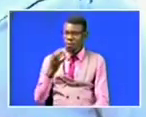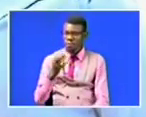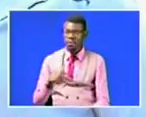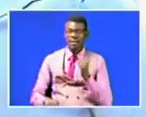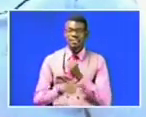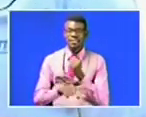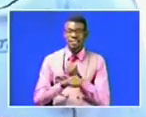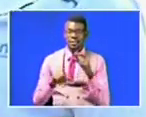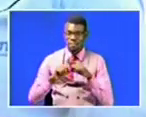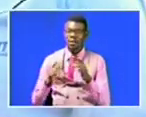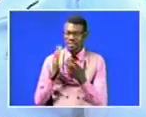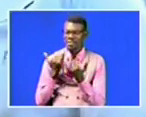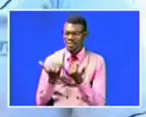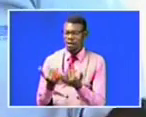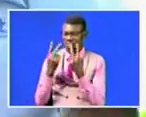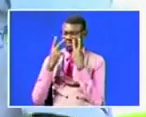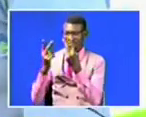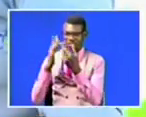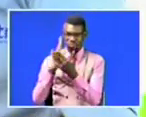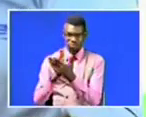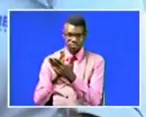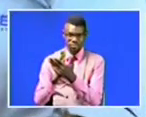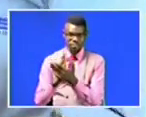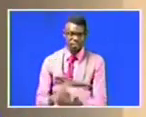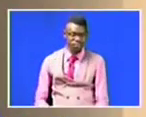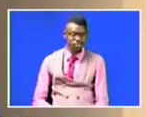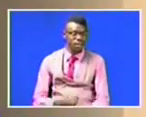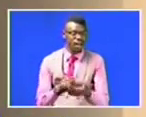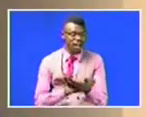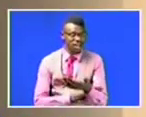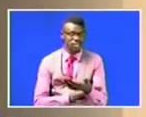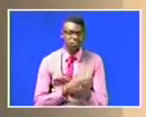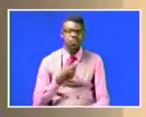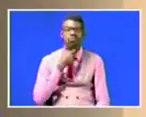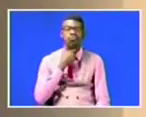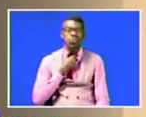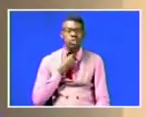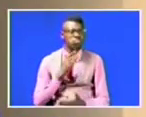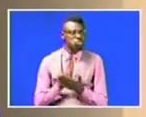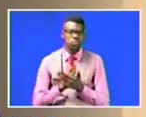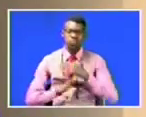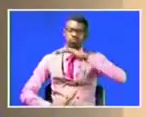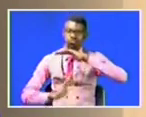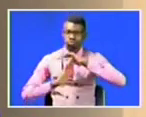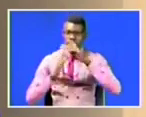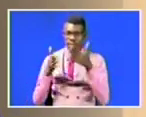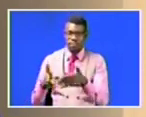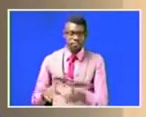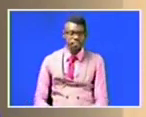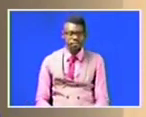manifesting itself. Cancer of the throat is our leading cancer here. By